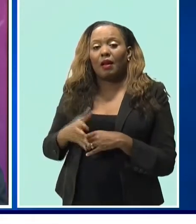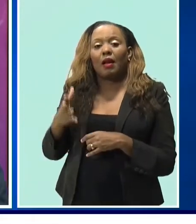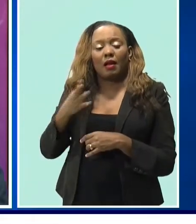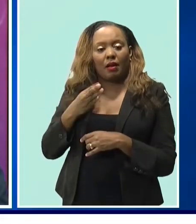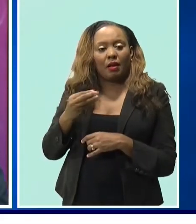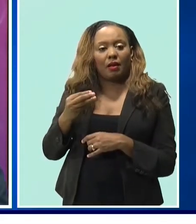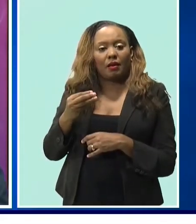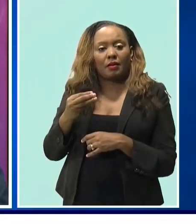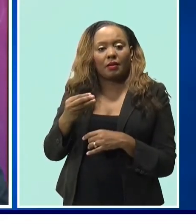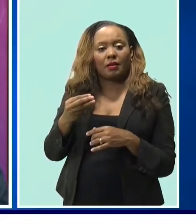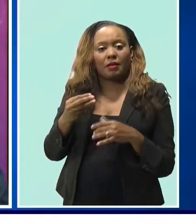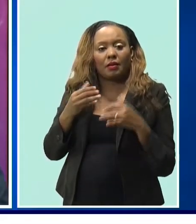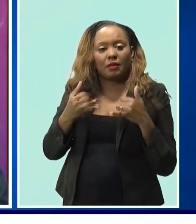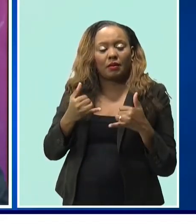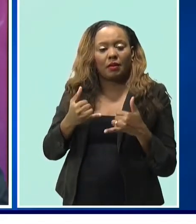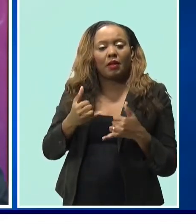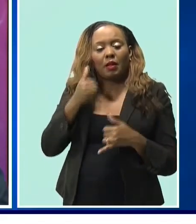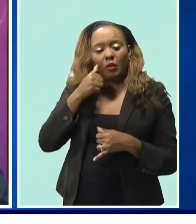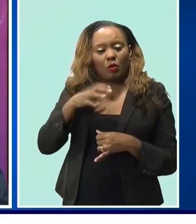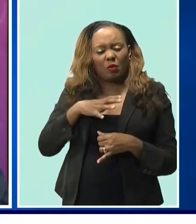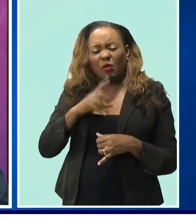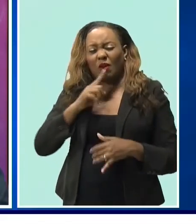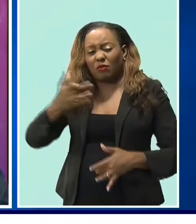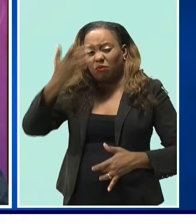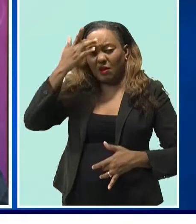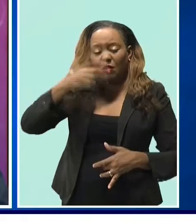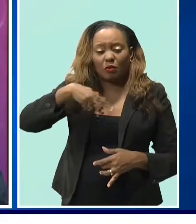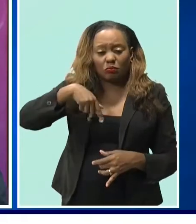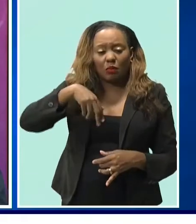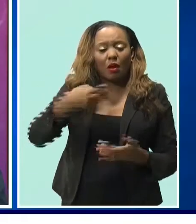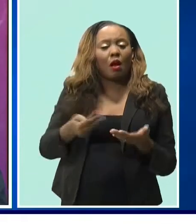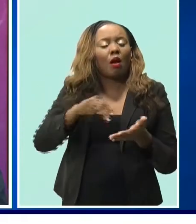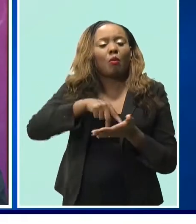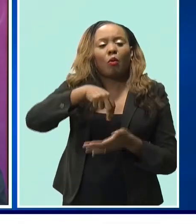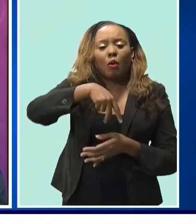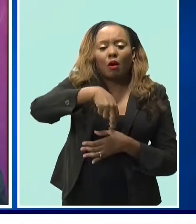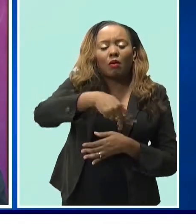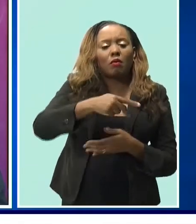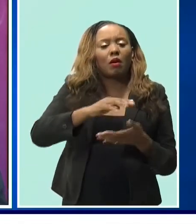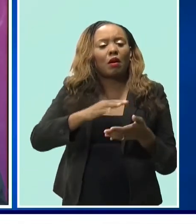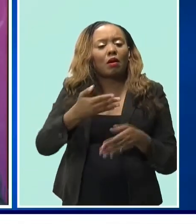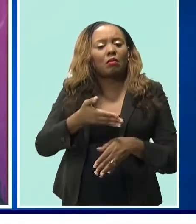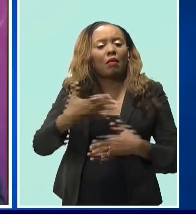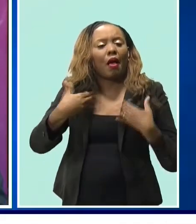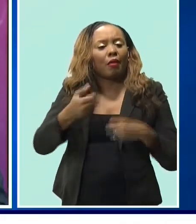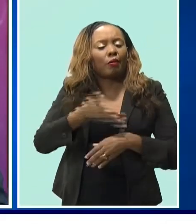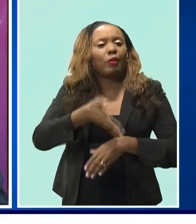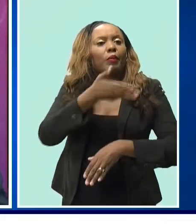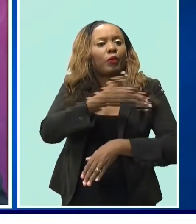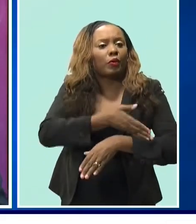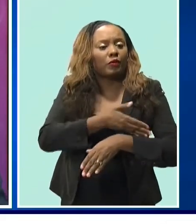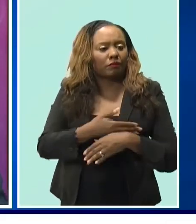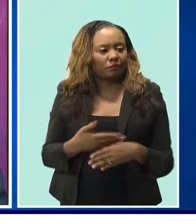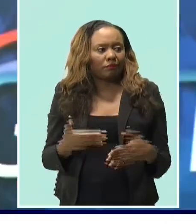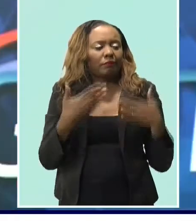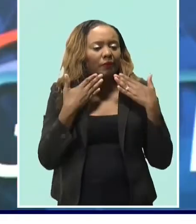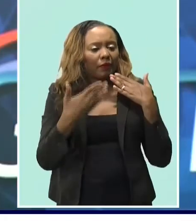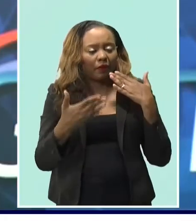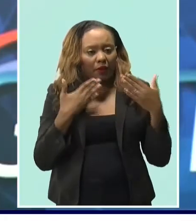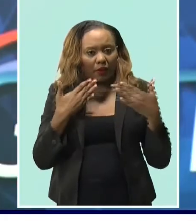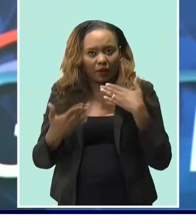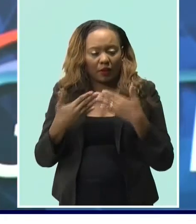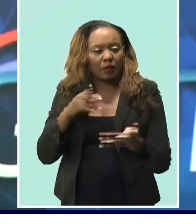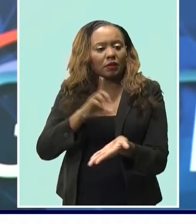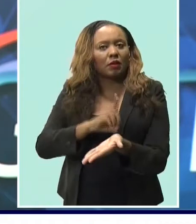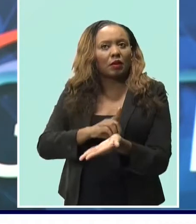say today that she's walking around and well at Batman Gollop. Well, thank God to hear that. Yeah. Thank you very much, Dr. Corey Ford,